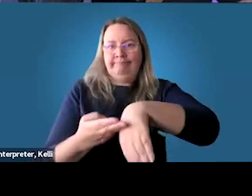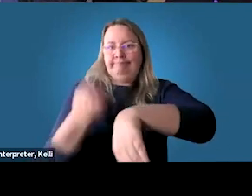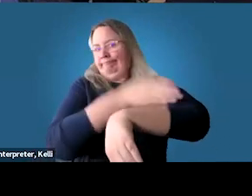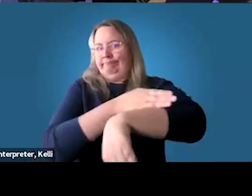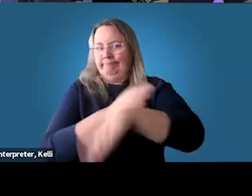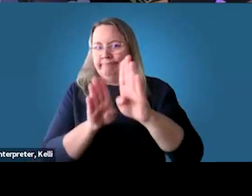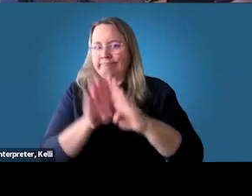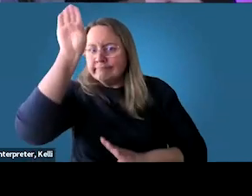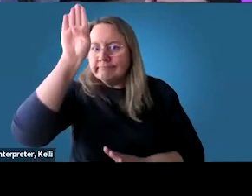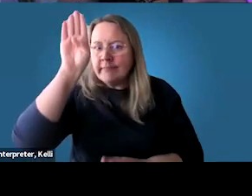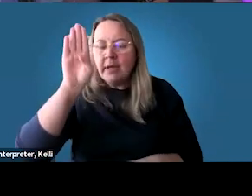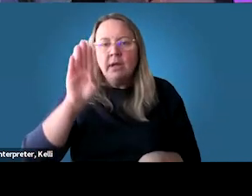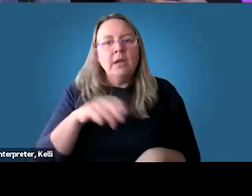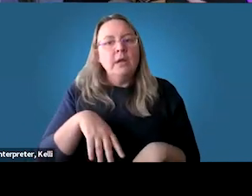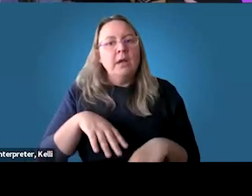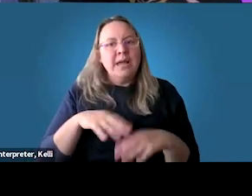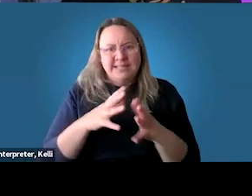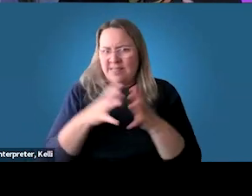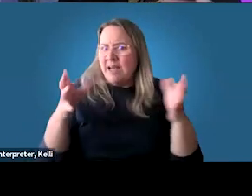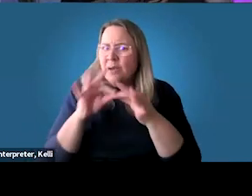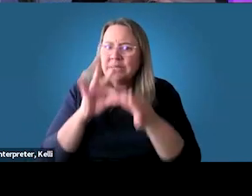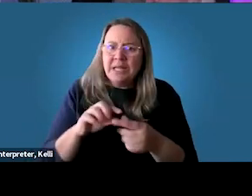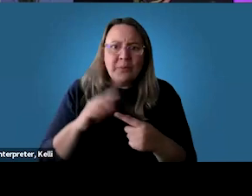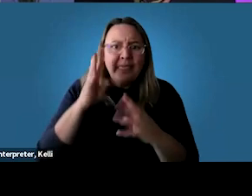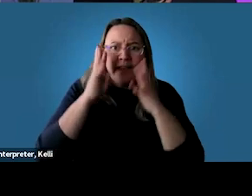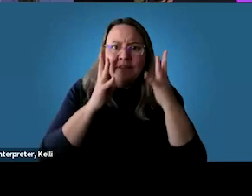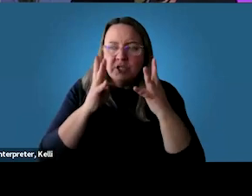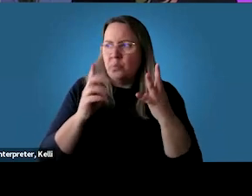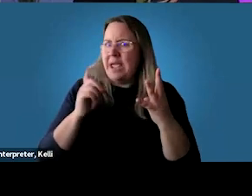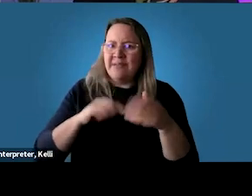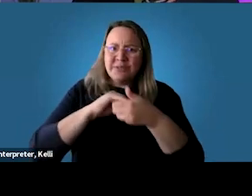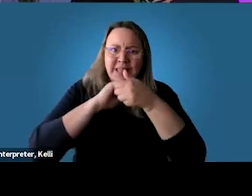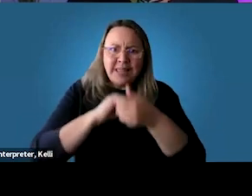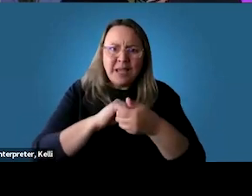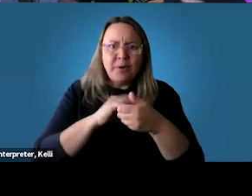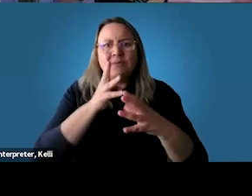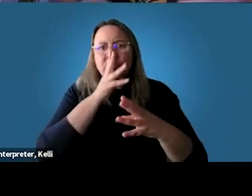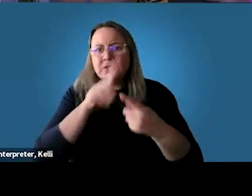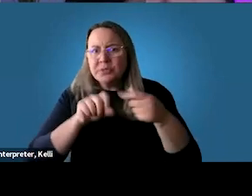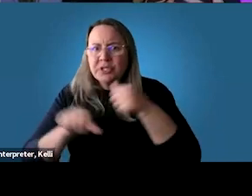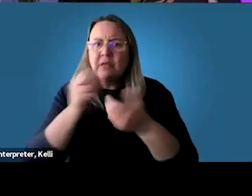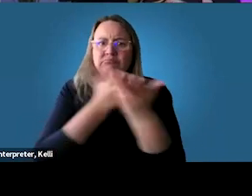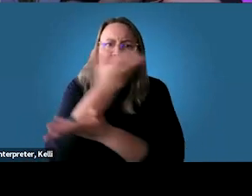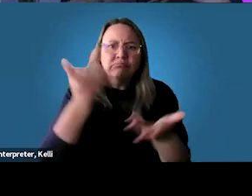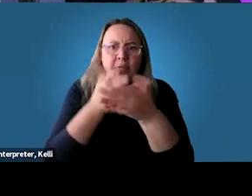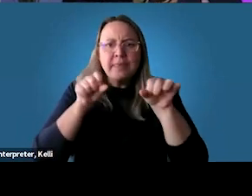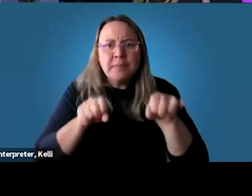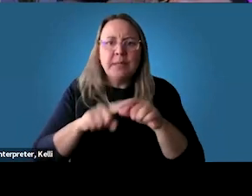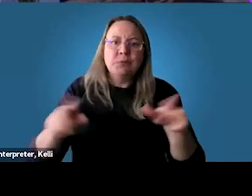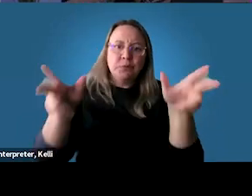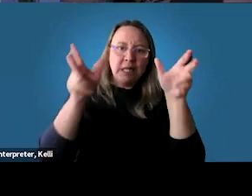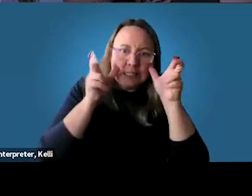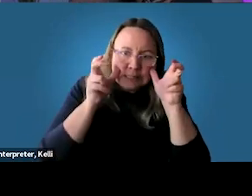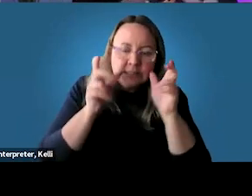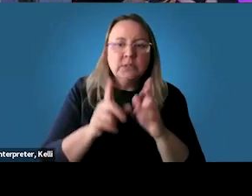So if you wonder why this is related to innovation, it has a lot to do with innovation because we have to collaborate when we talk to one another, right? So the ability to listen, to